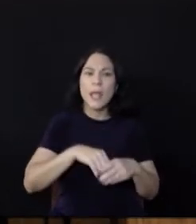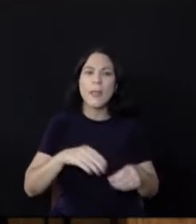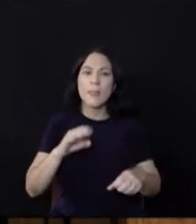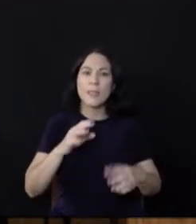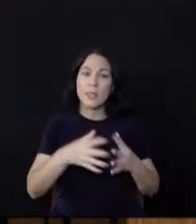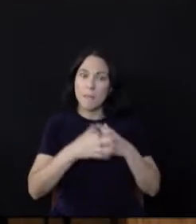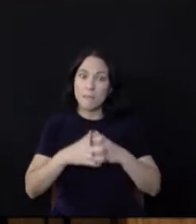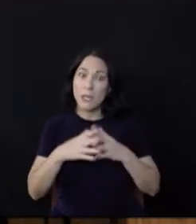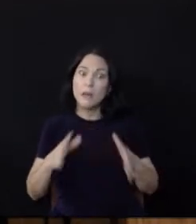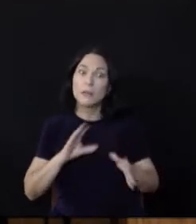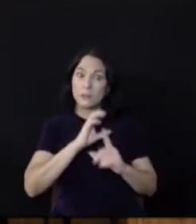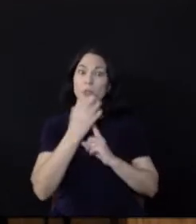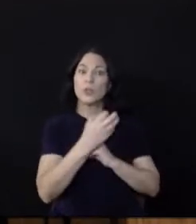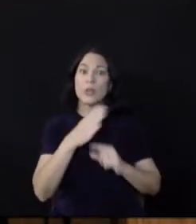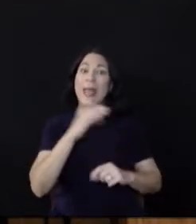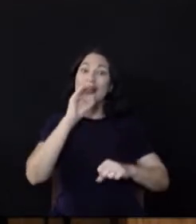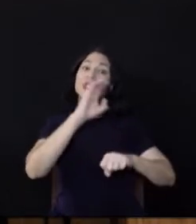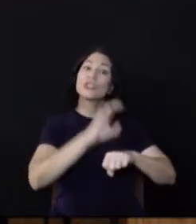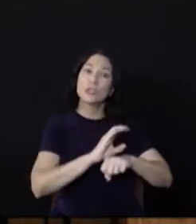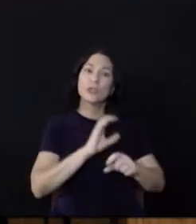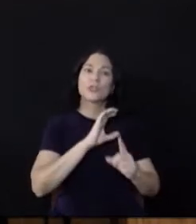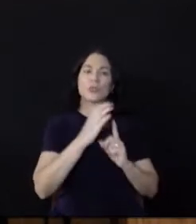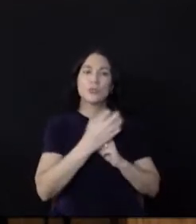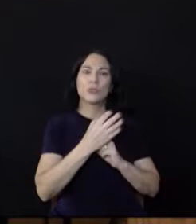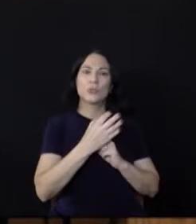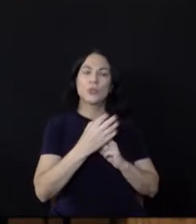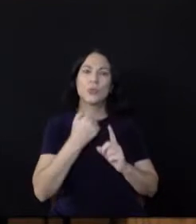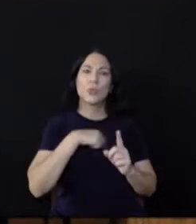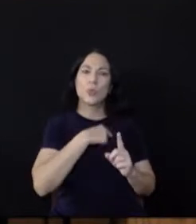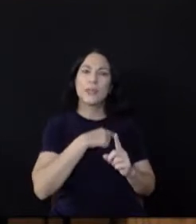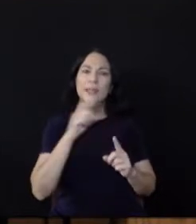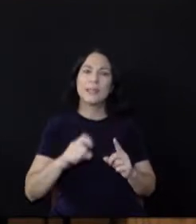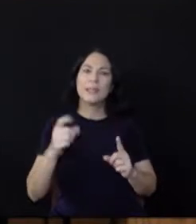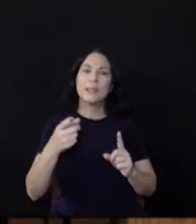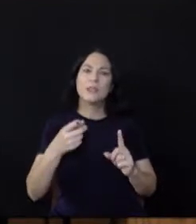we live and we move in, my friends.